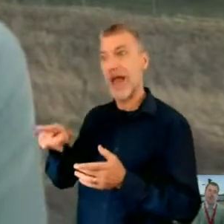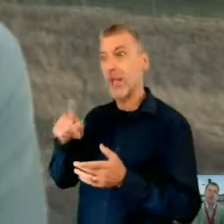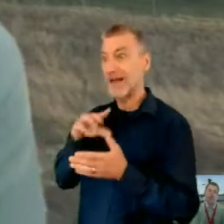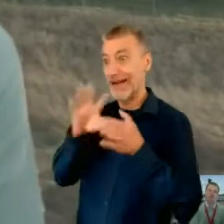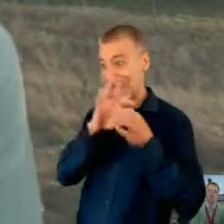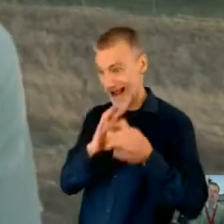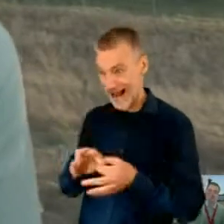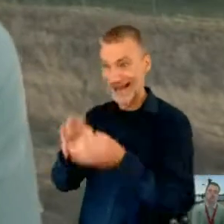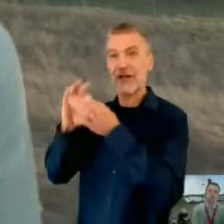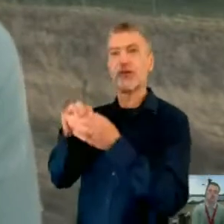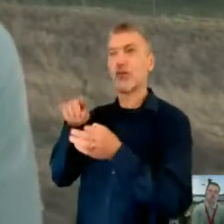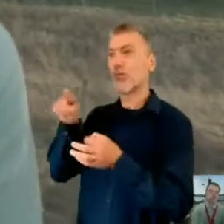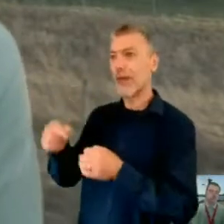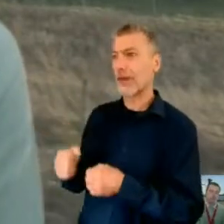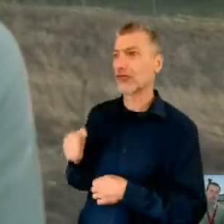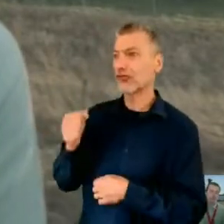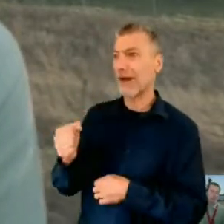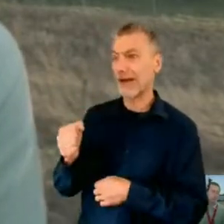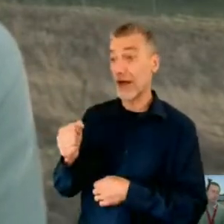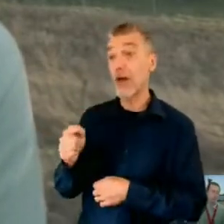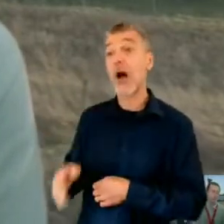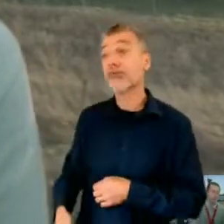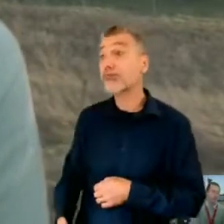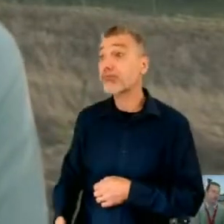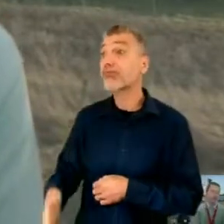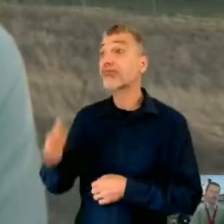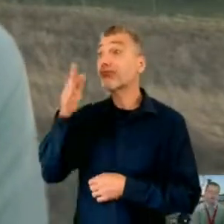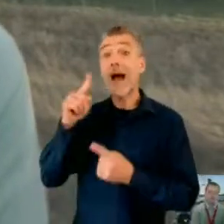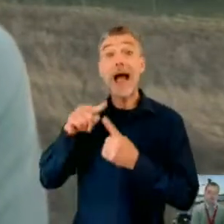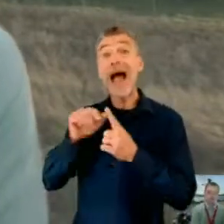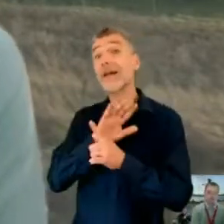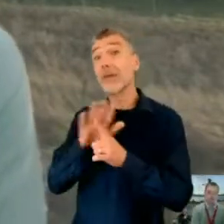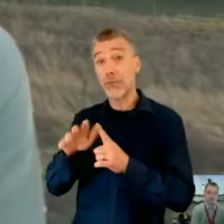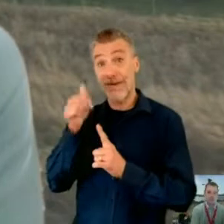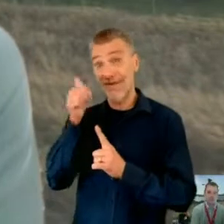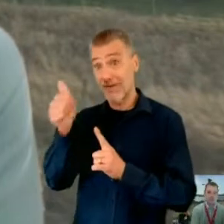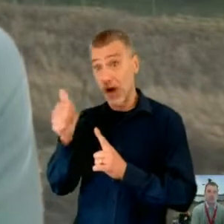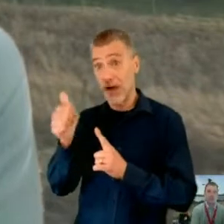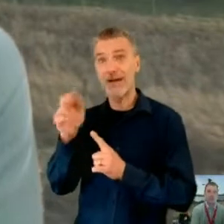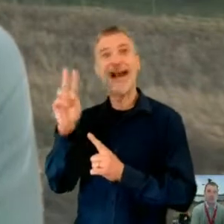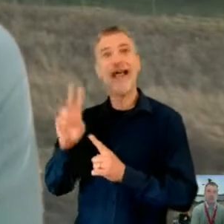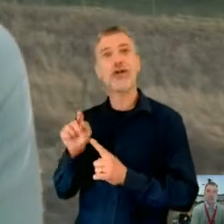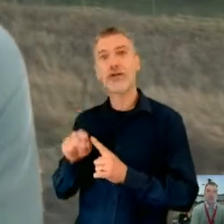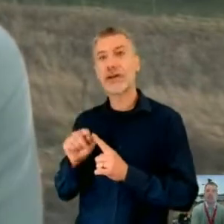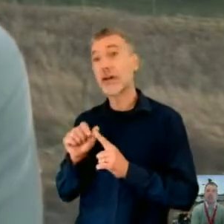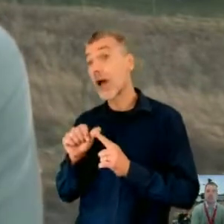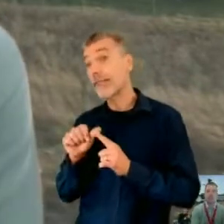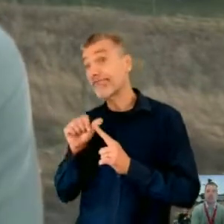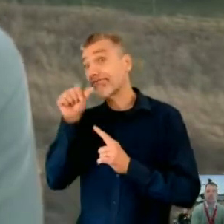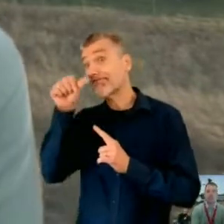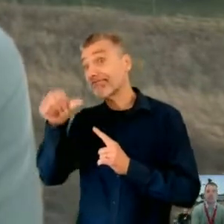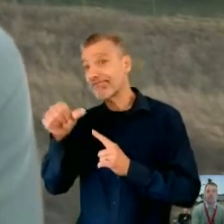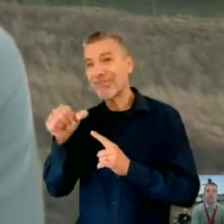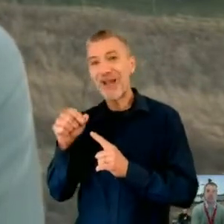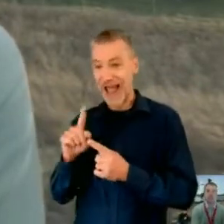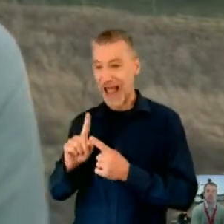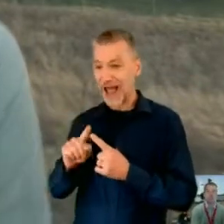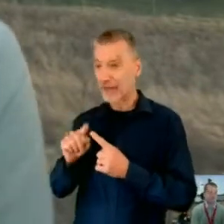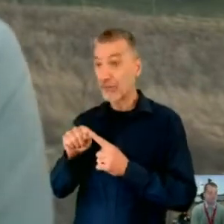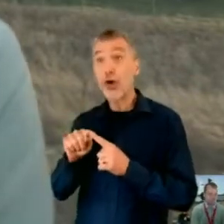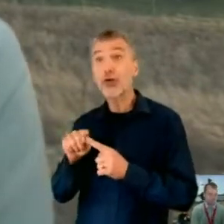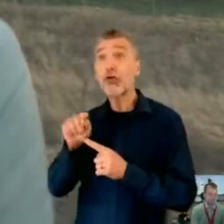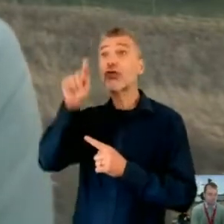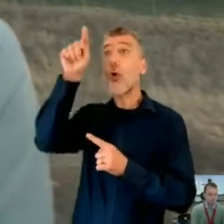about what happens north of Edinburgh. And this is where advancements in technology and new people leaving university and different